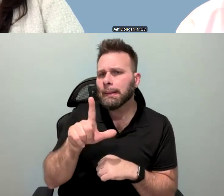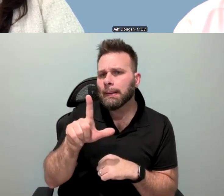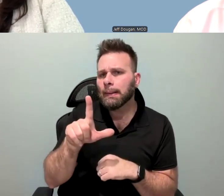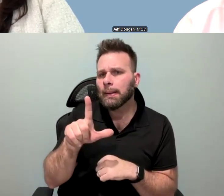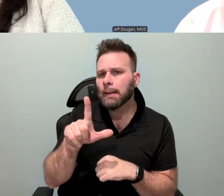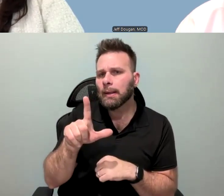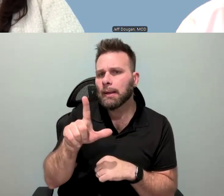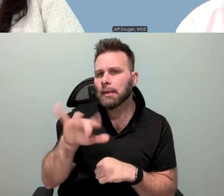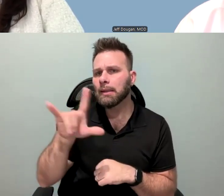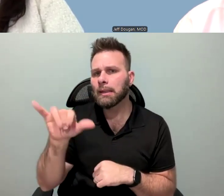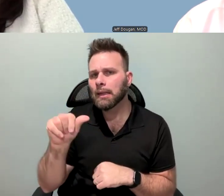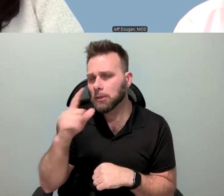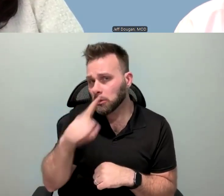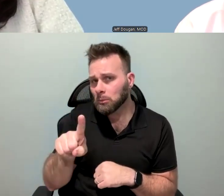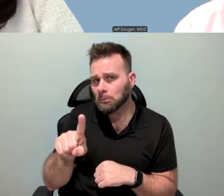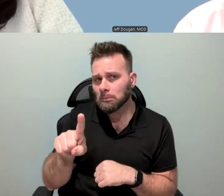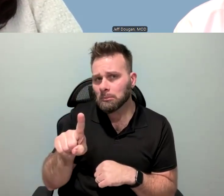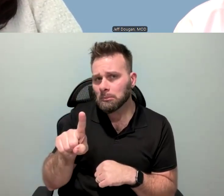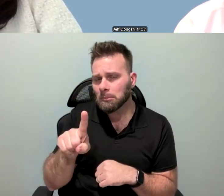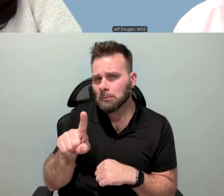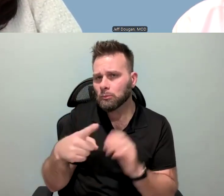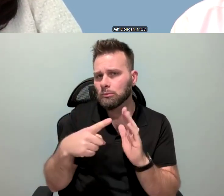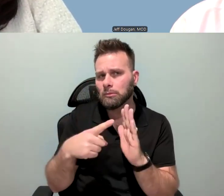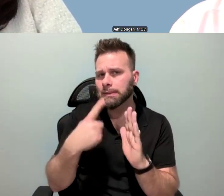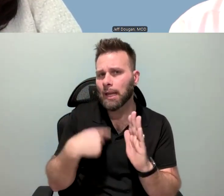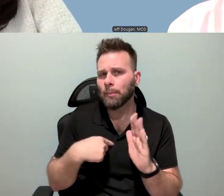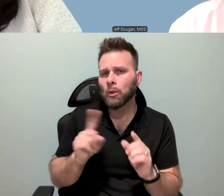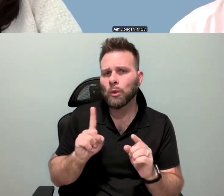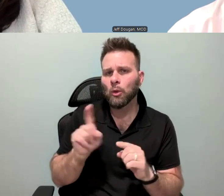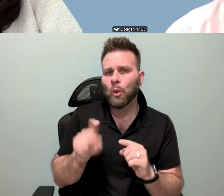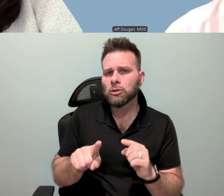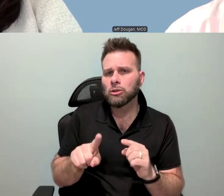specify the direct question about that? I'm sorry, I just...